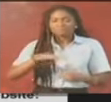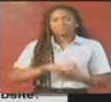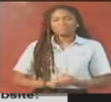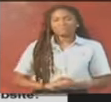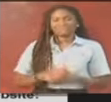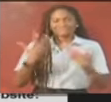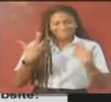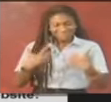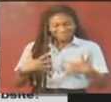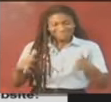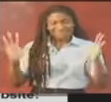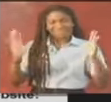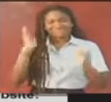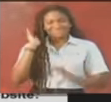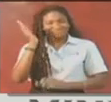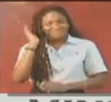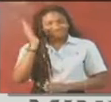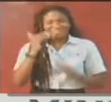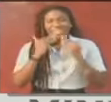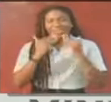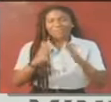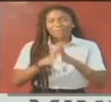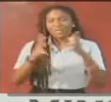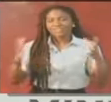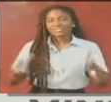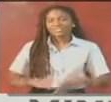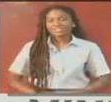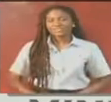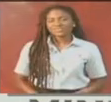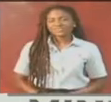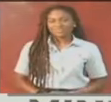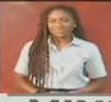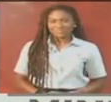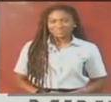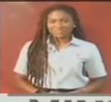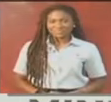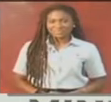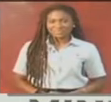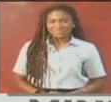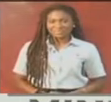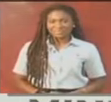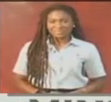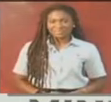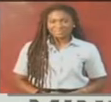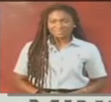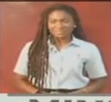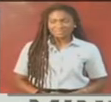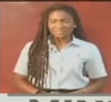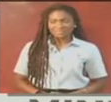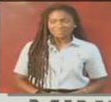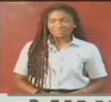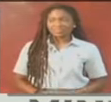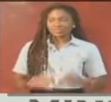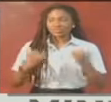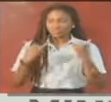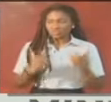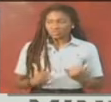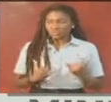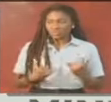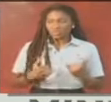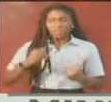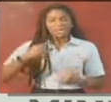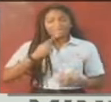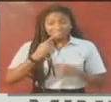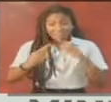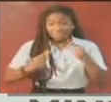I hand over to Al, and I say thank you very much. Thank you, Mr. Siram Singh, and we do invite the public to go